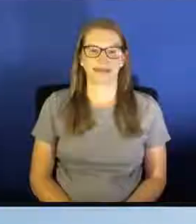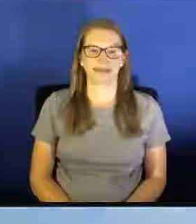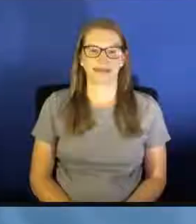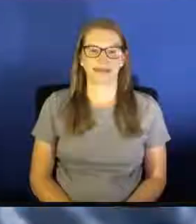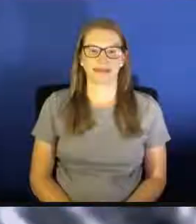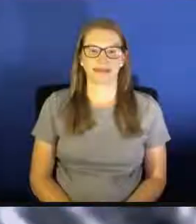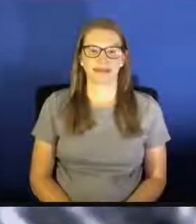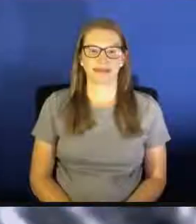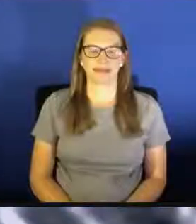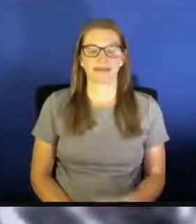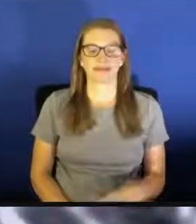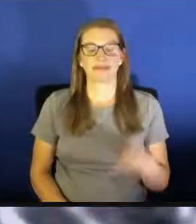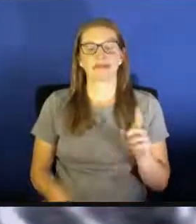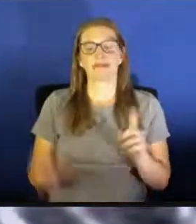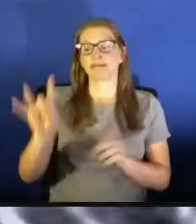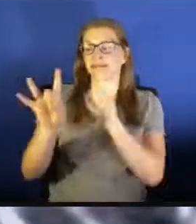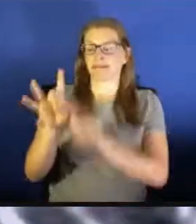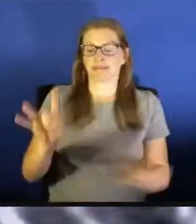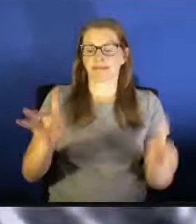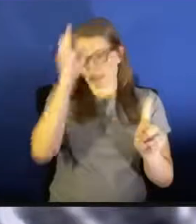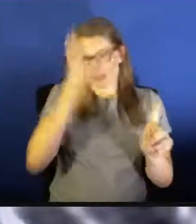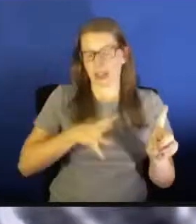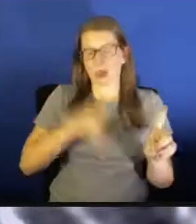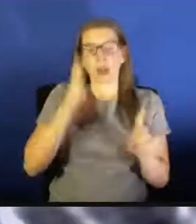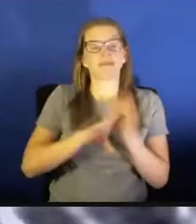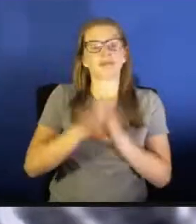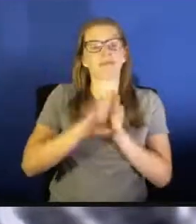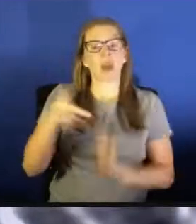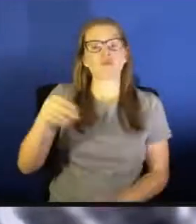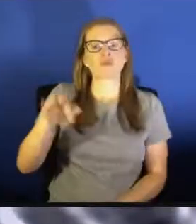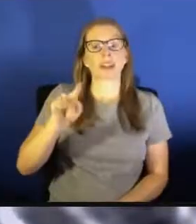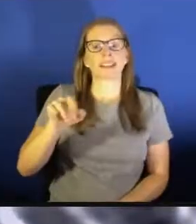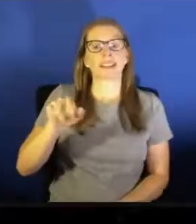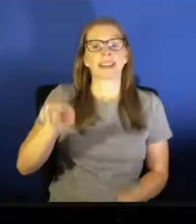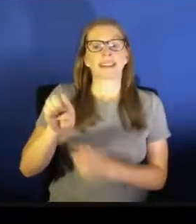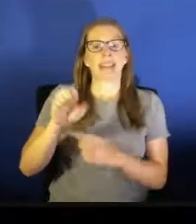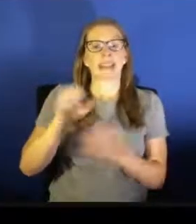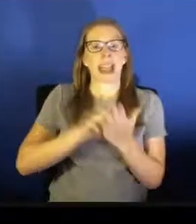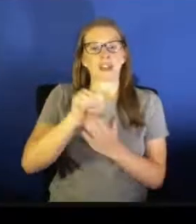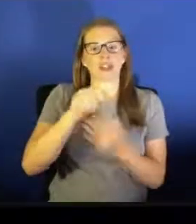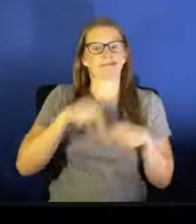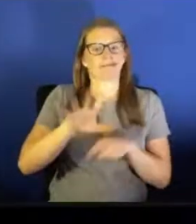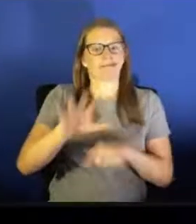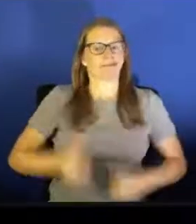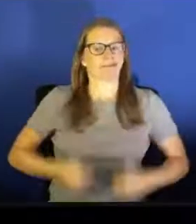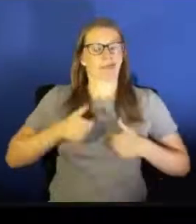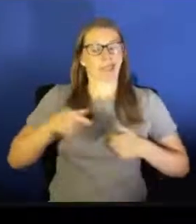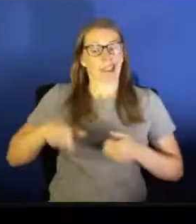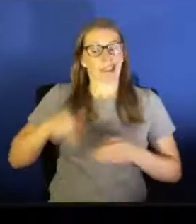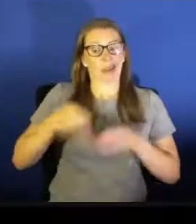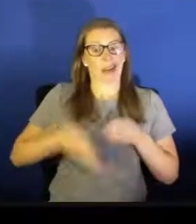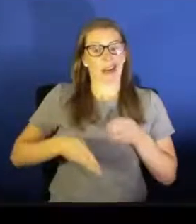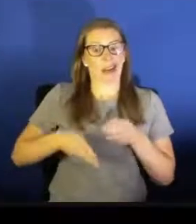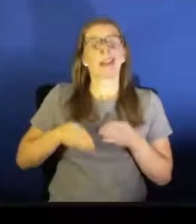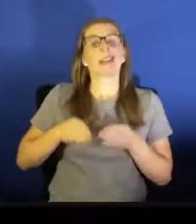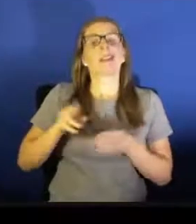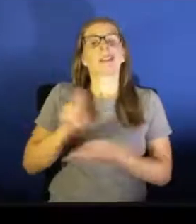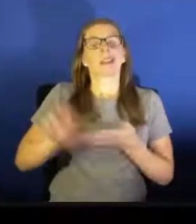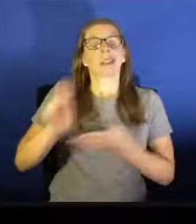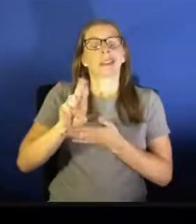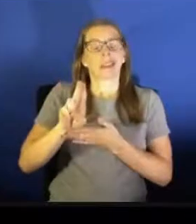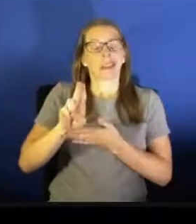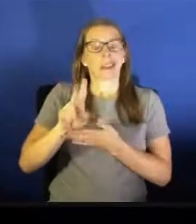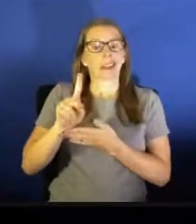1 in 8 men will develop prostate cancer in their lifetime. And this weekend, the University of Kansas Cancer Center and the Royals hope